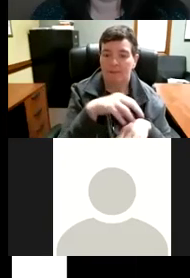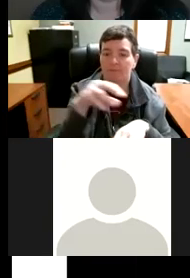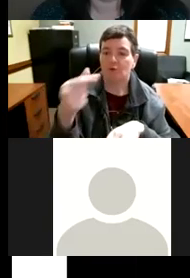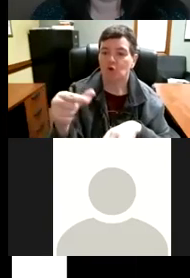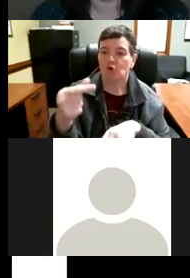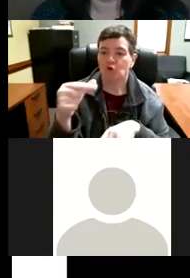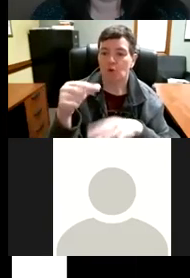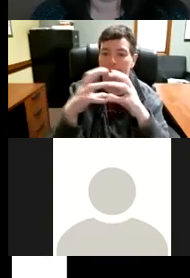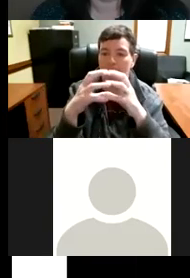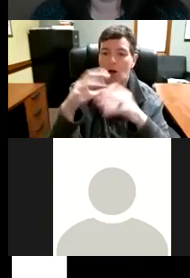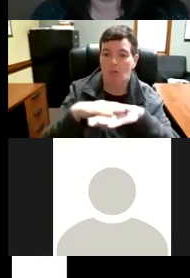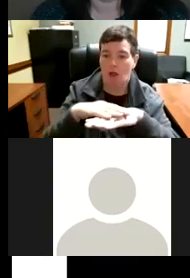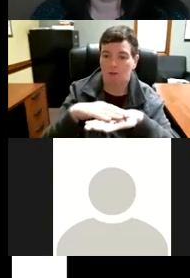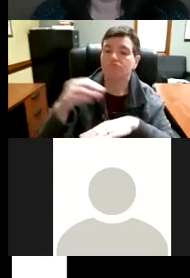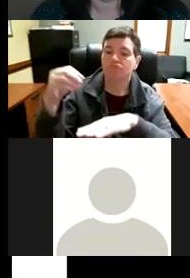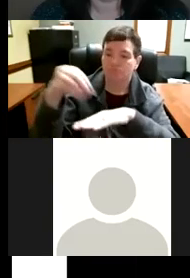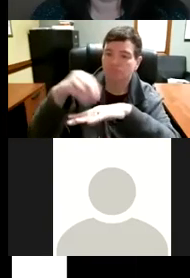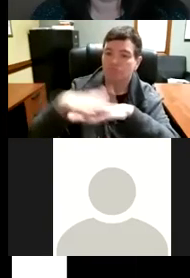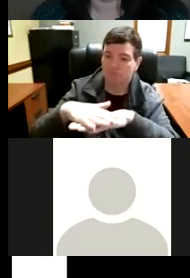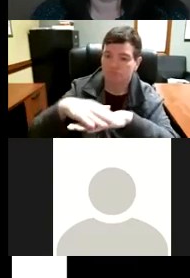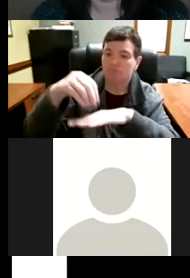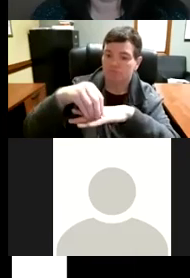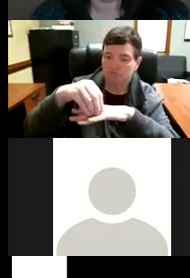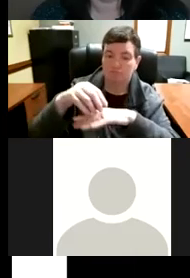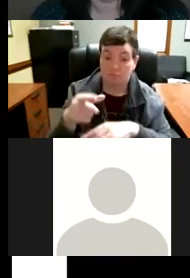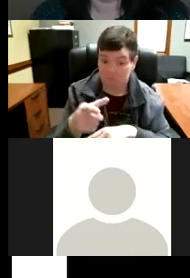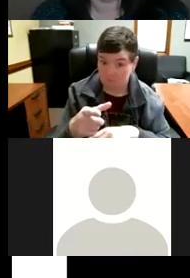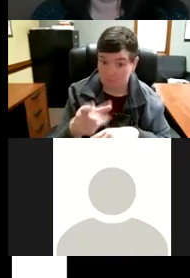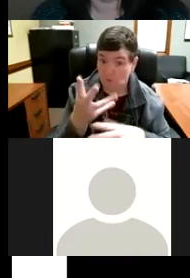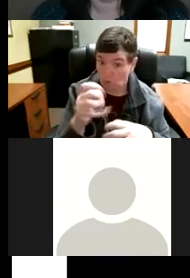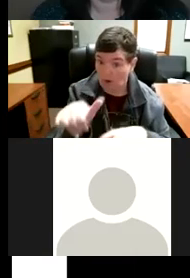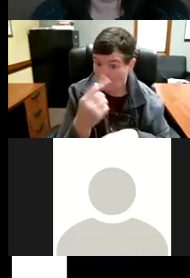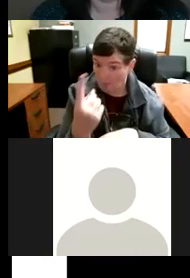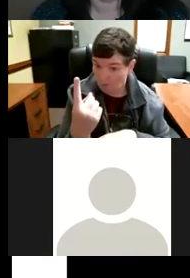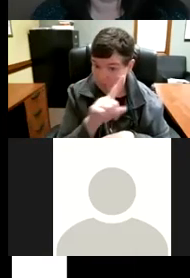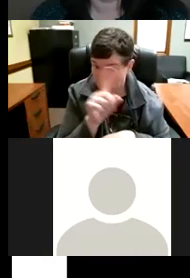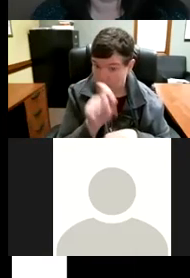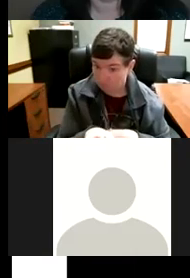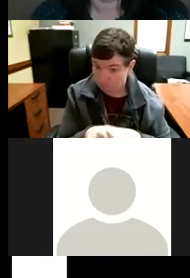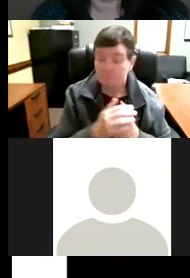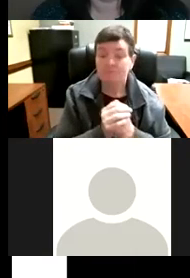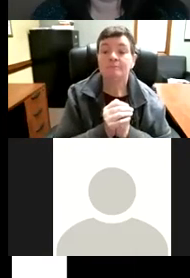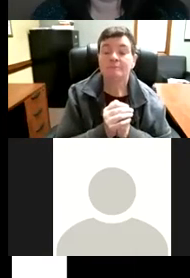the green pom-pom on, see? Do you want another pom-pom?